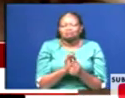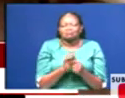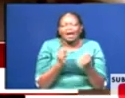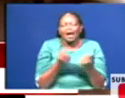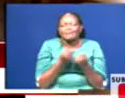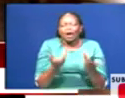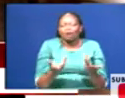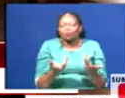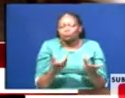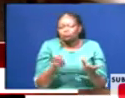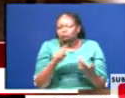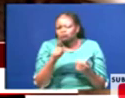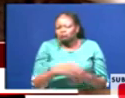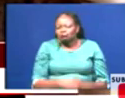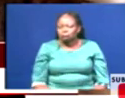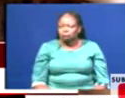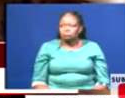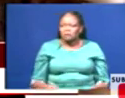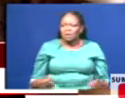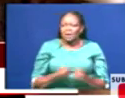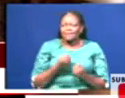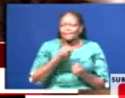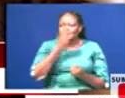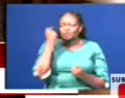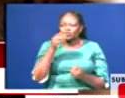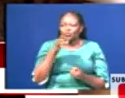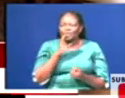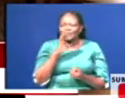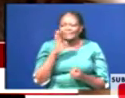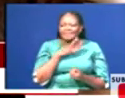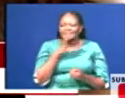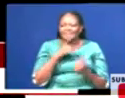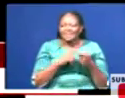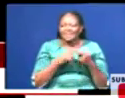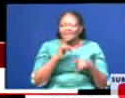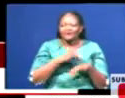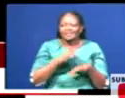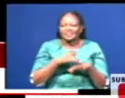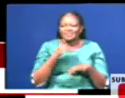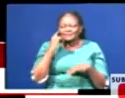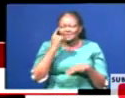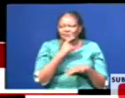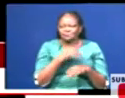it came as a result of water contamination, then it affected my eyesight.